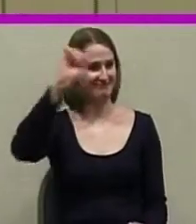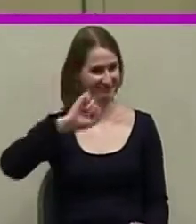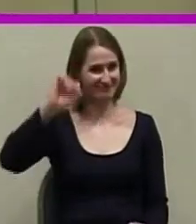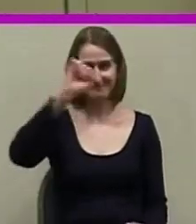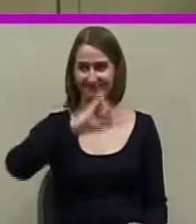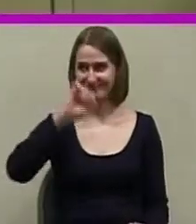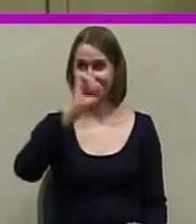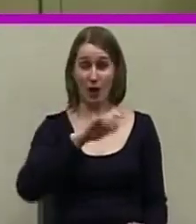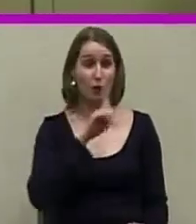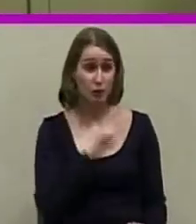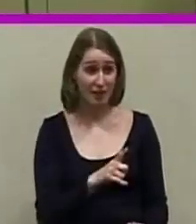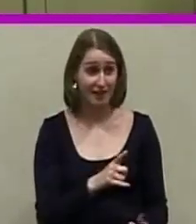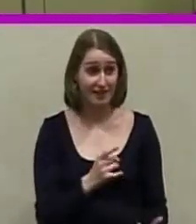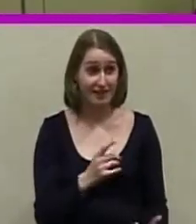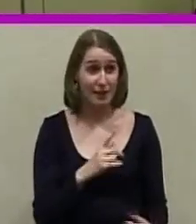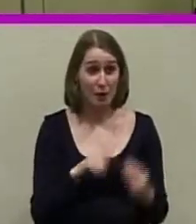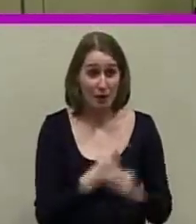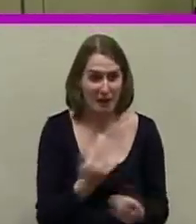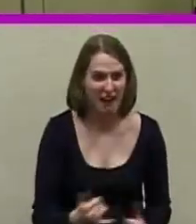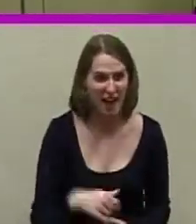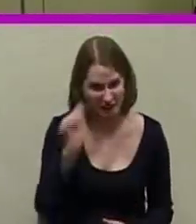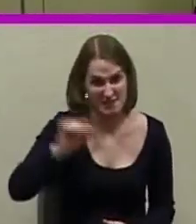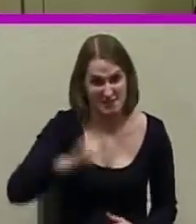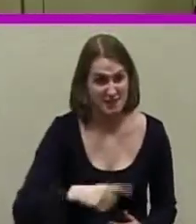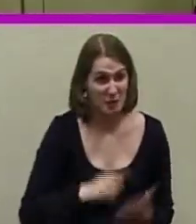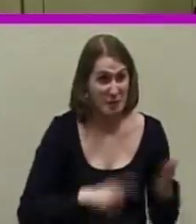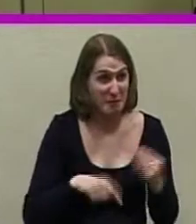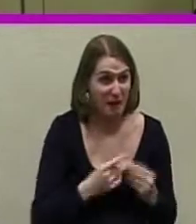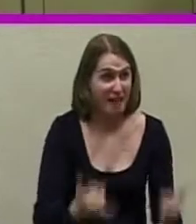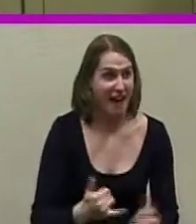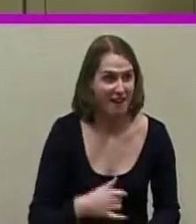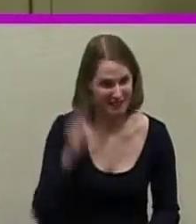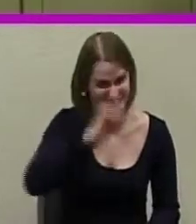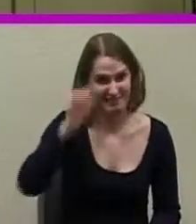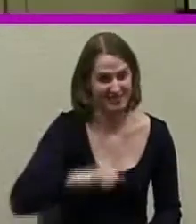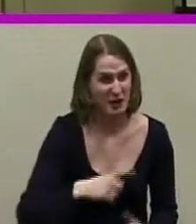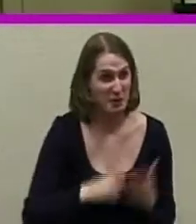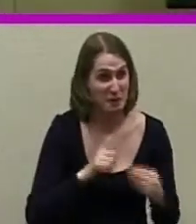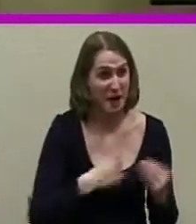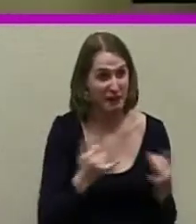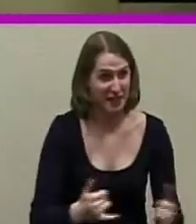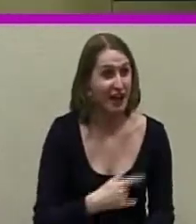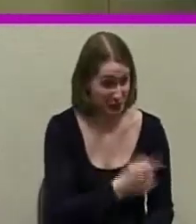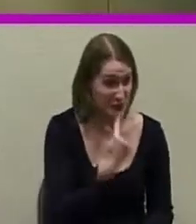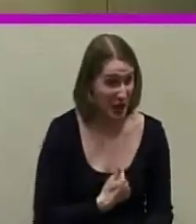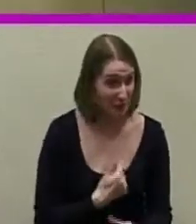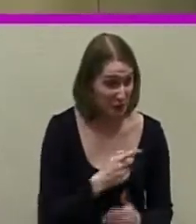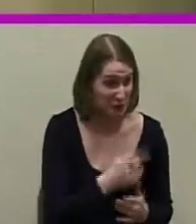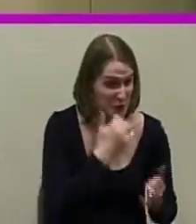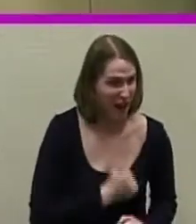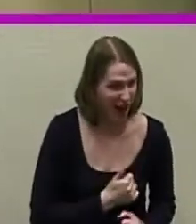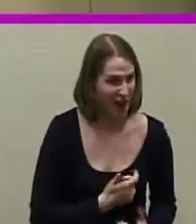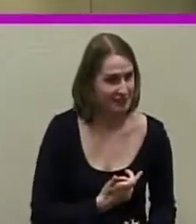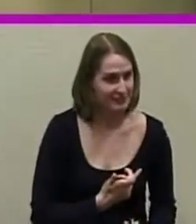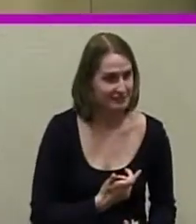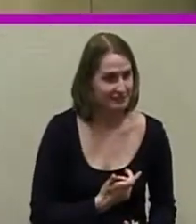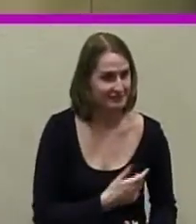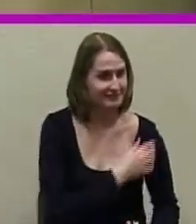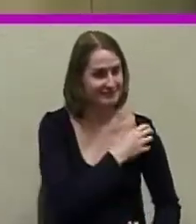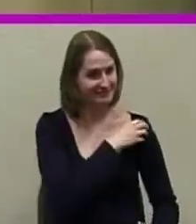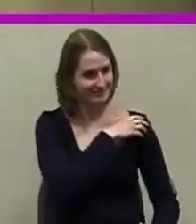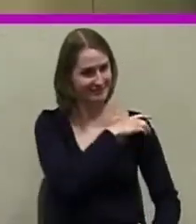Yeah? Well, how about now, Kevin? Huh? No? How about now? No? How about you tell me when you start caring over there? How about now?